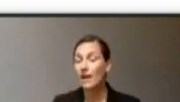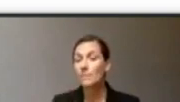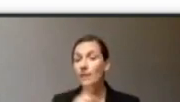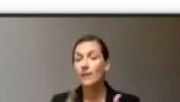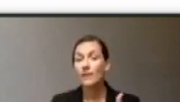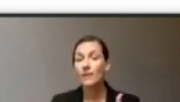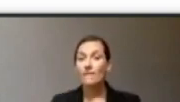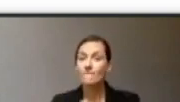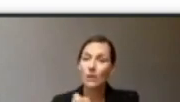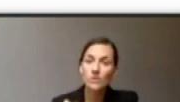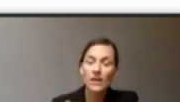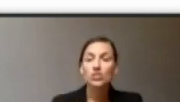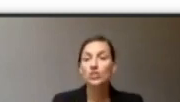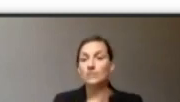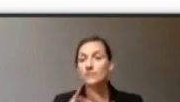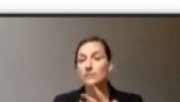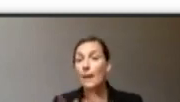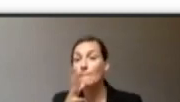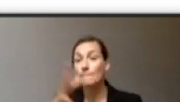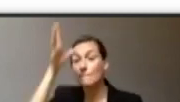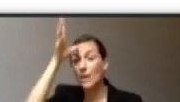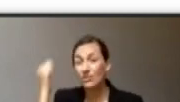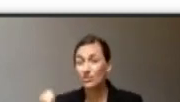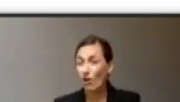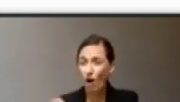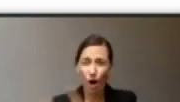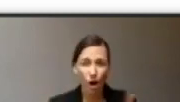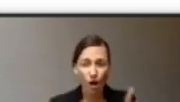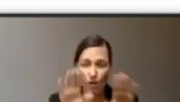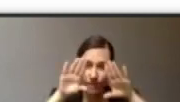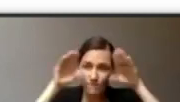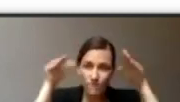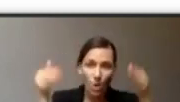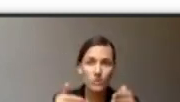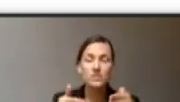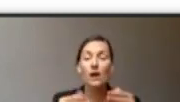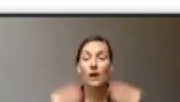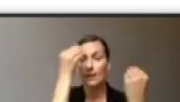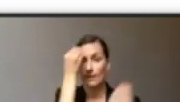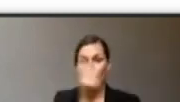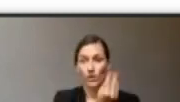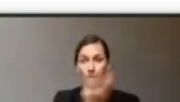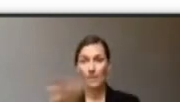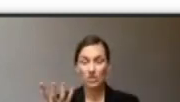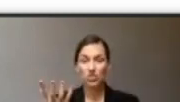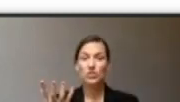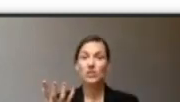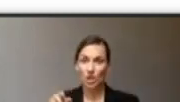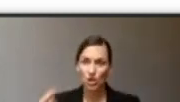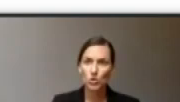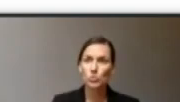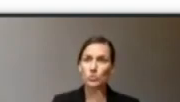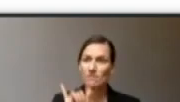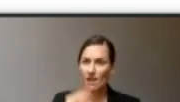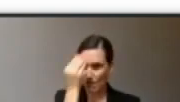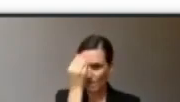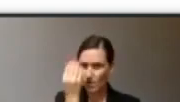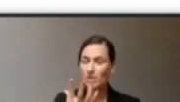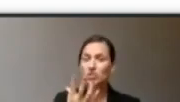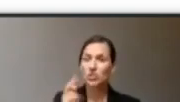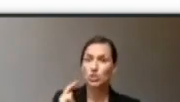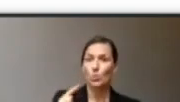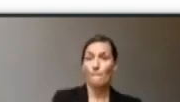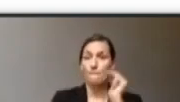foundations, parents, and all of us are focused on bringing information and using that information to build the